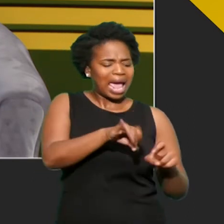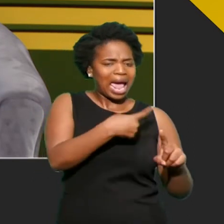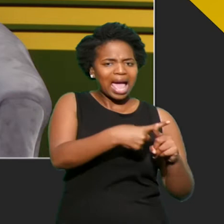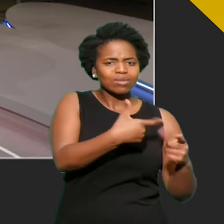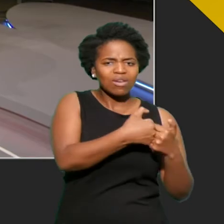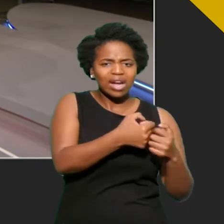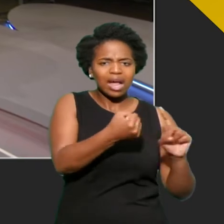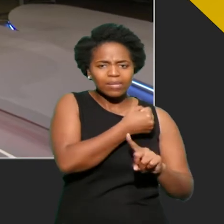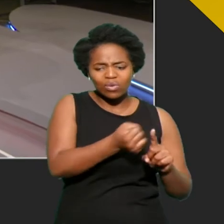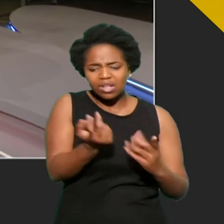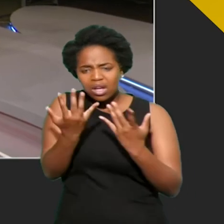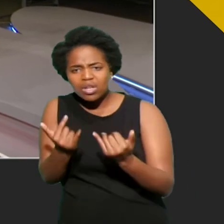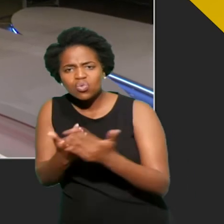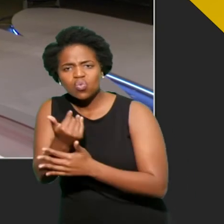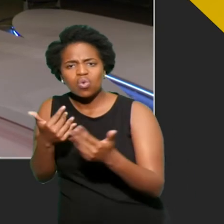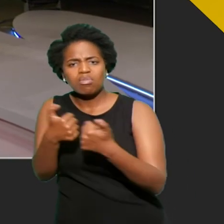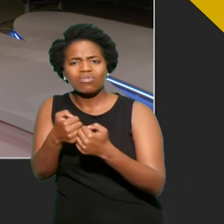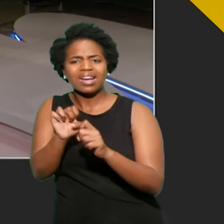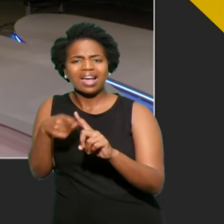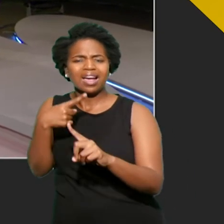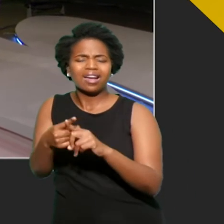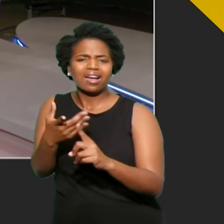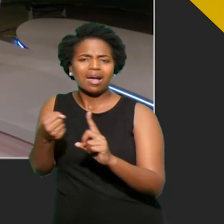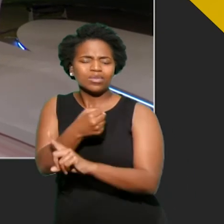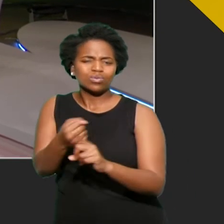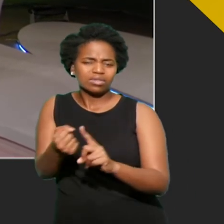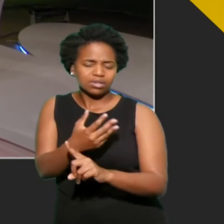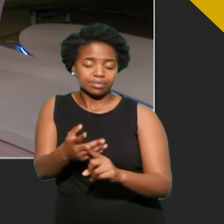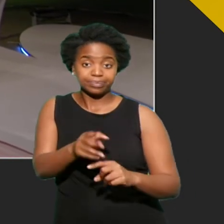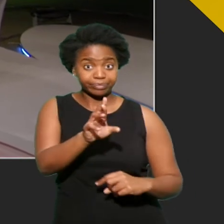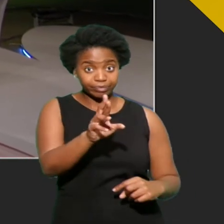abuse? So remember what I've just said earlier.